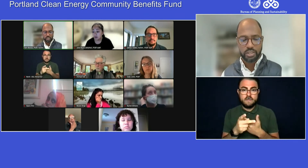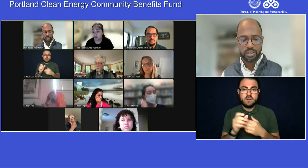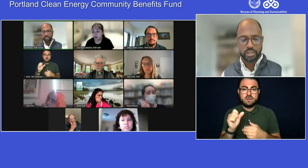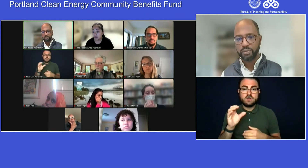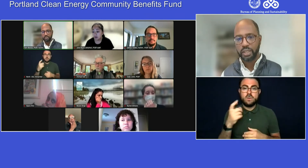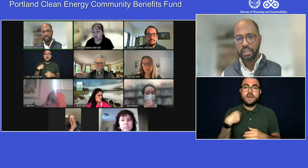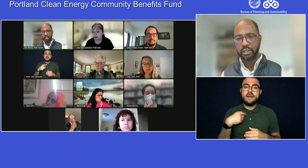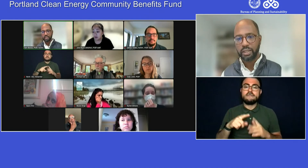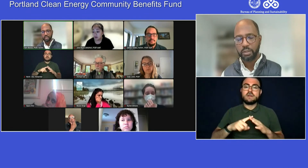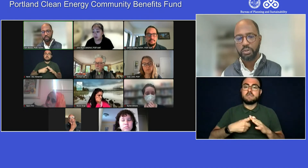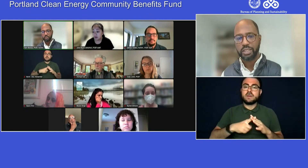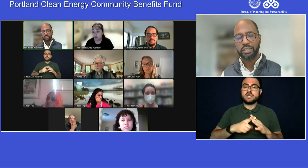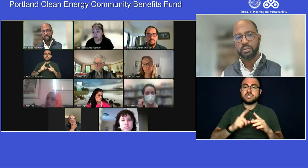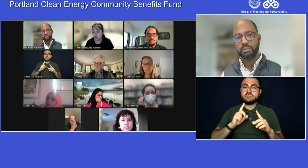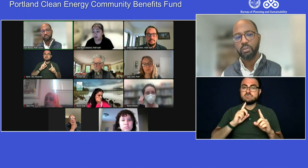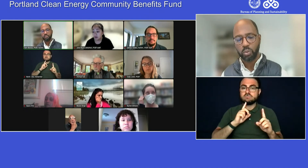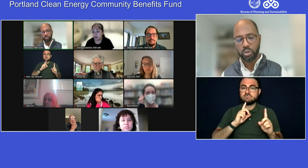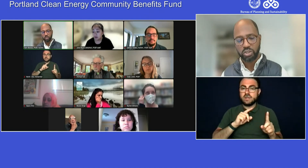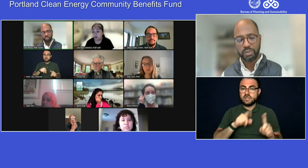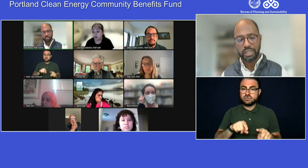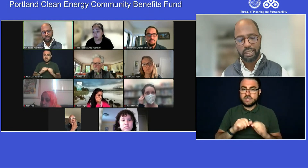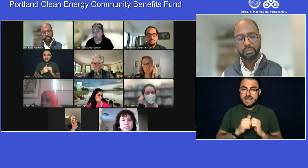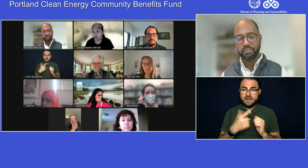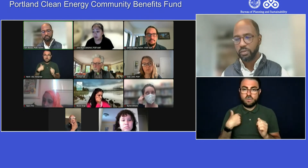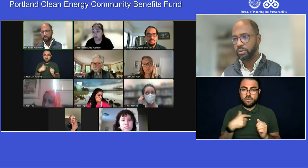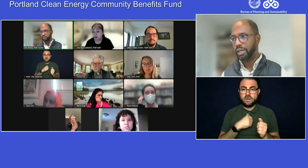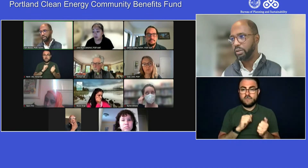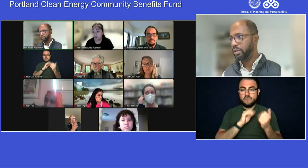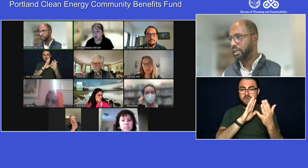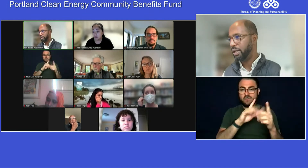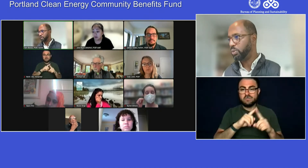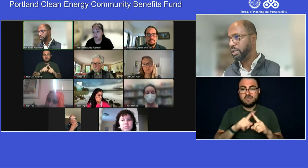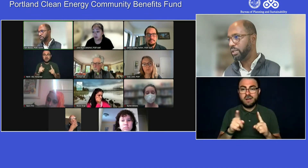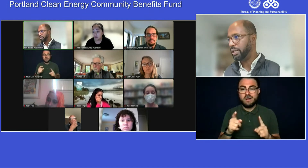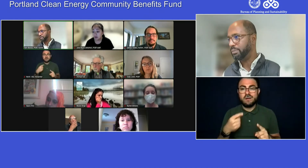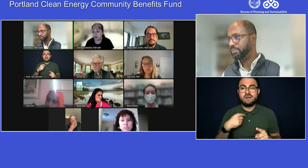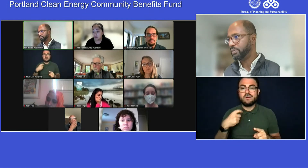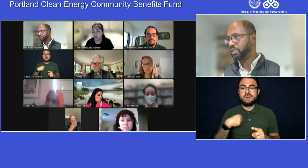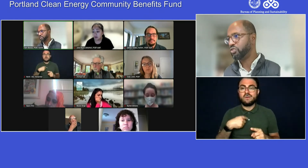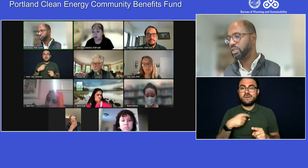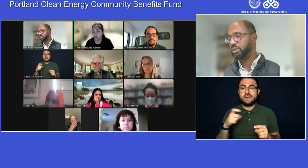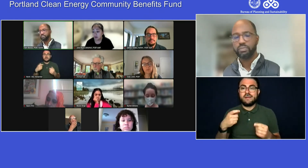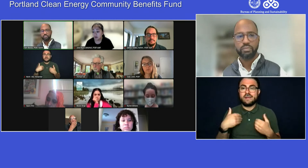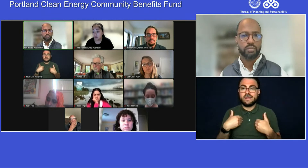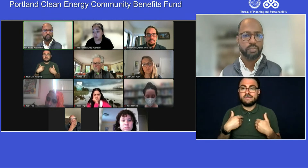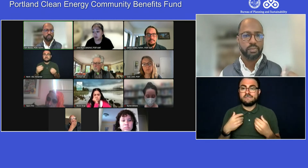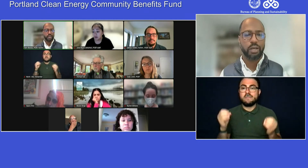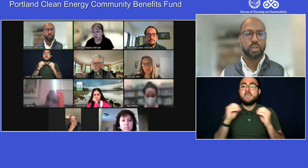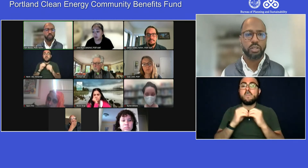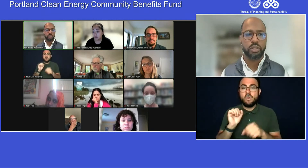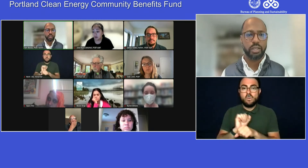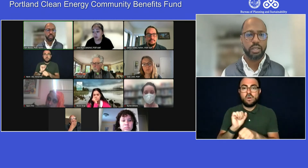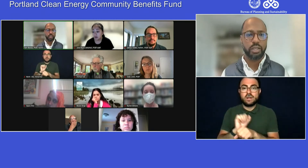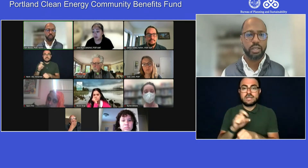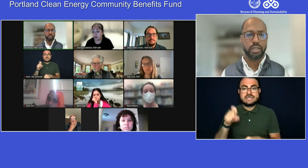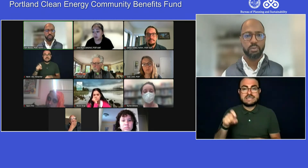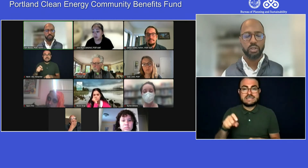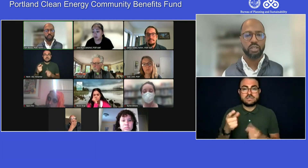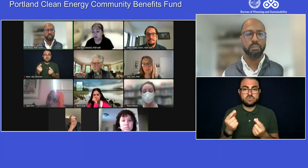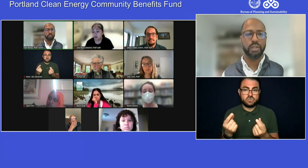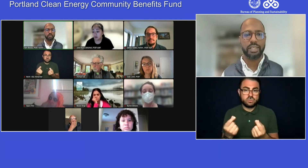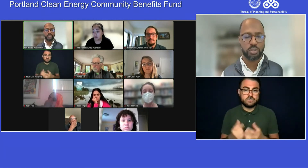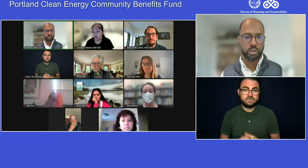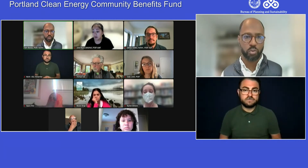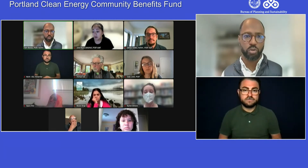approached this. And I would say there's more work to be done around how we essentially how